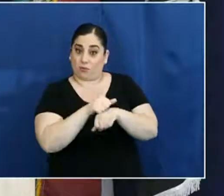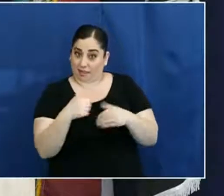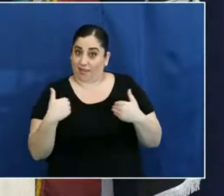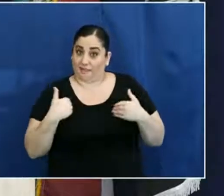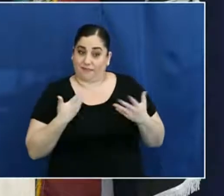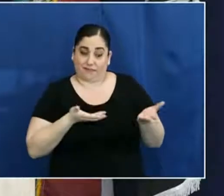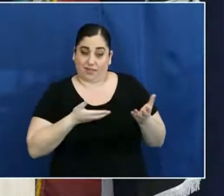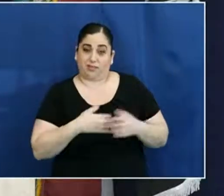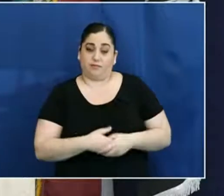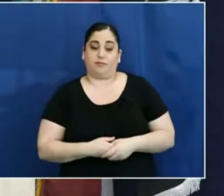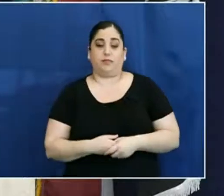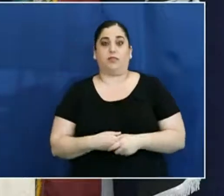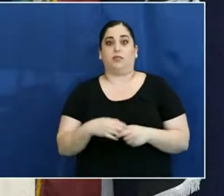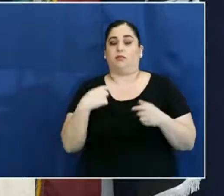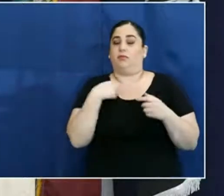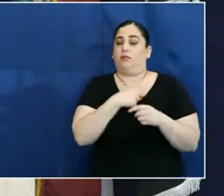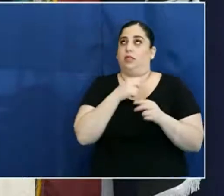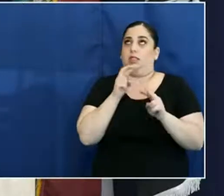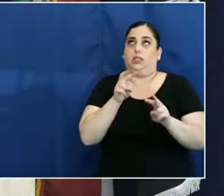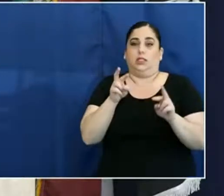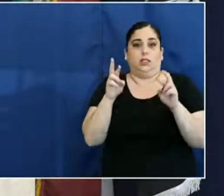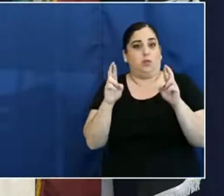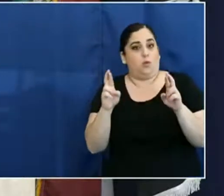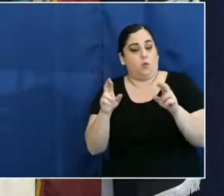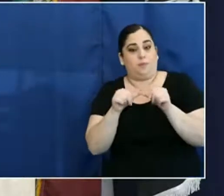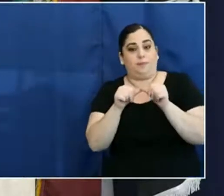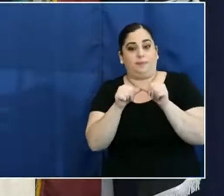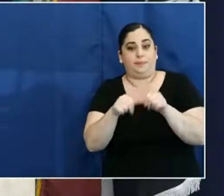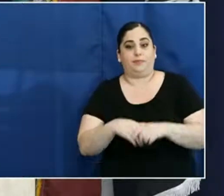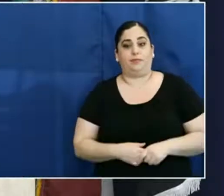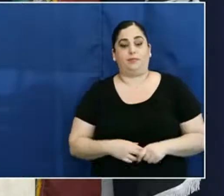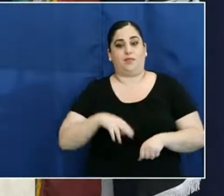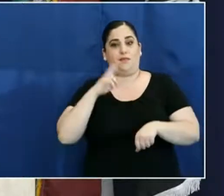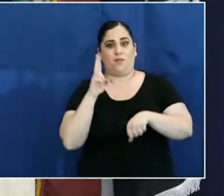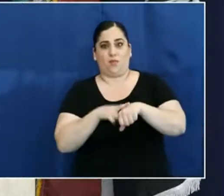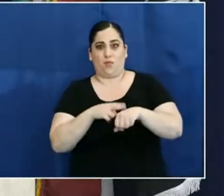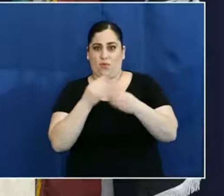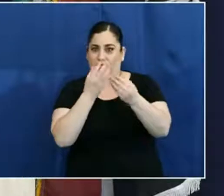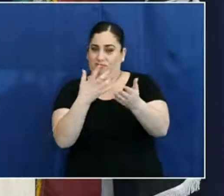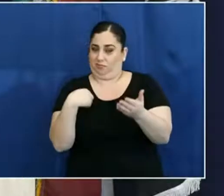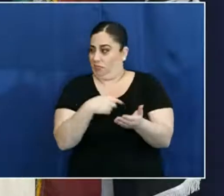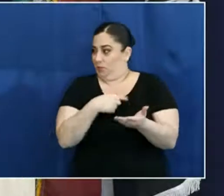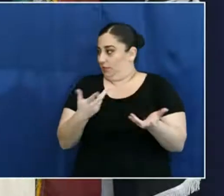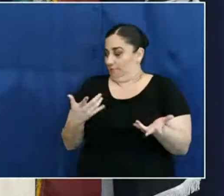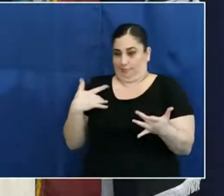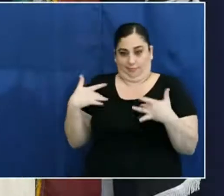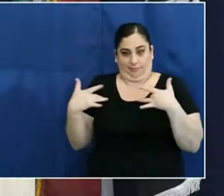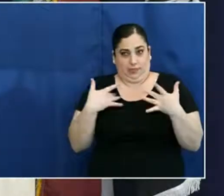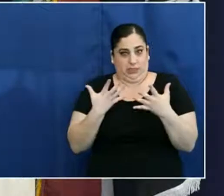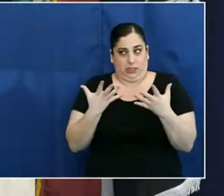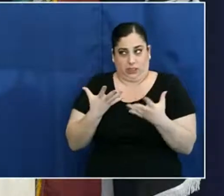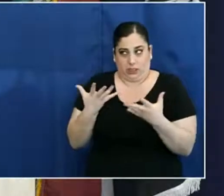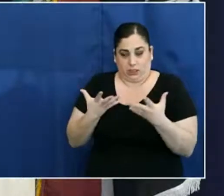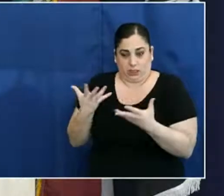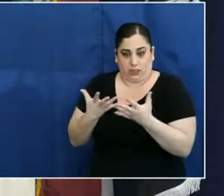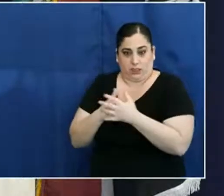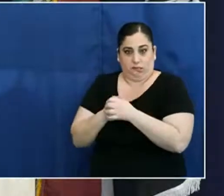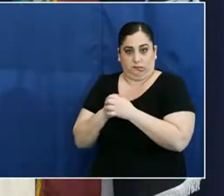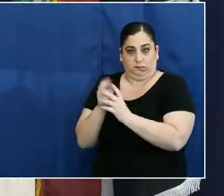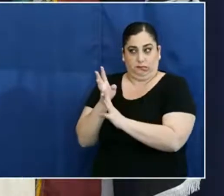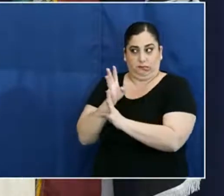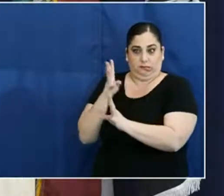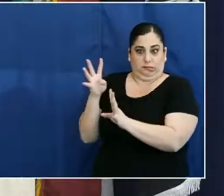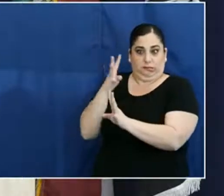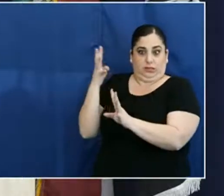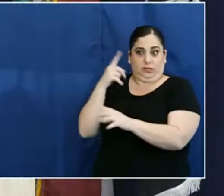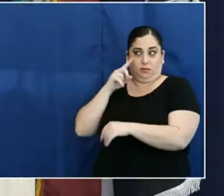that'll continue to be the case. You always worry a little bit that you get irregularities in one versus the other, and so you get a backlog of a lot of second doses